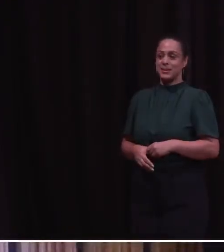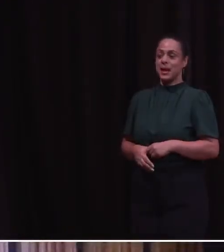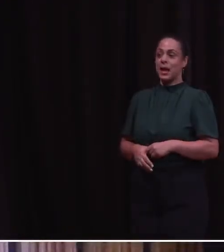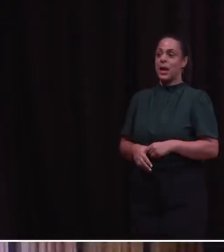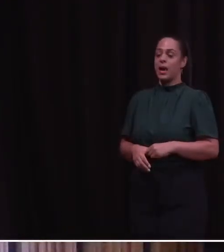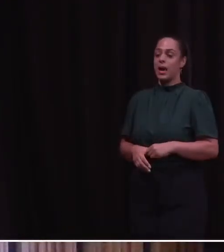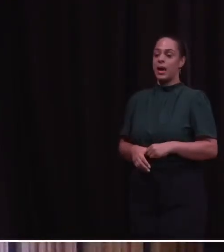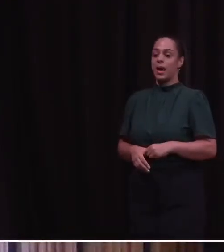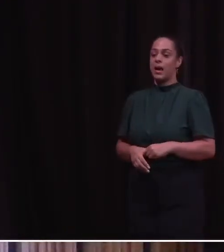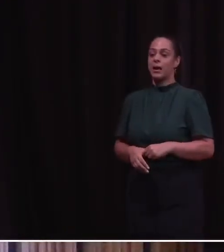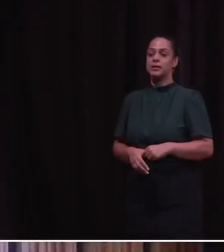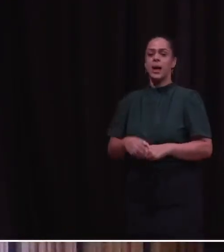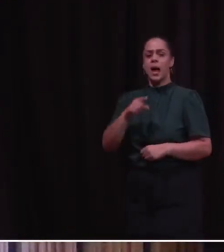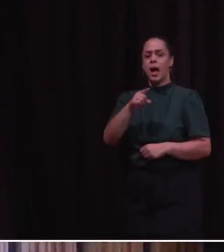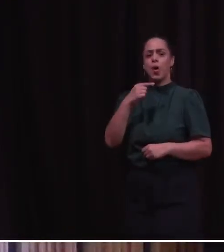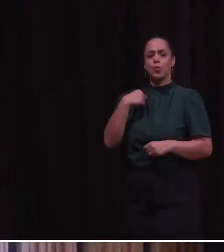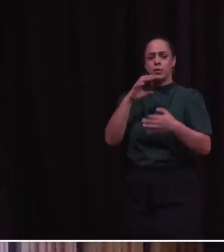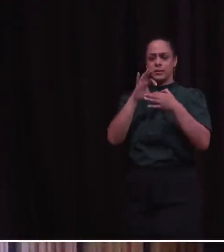my Fulbright. Yes.